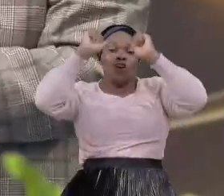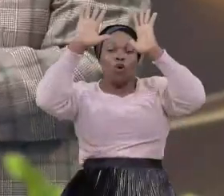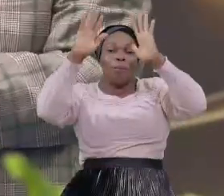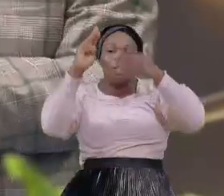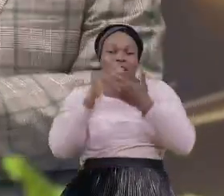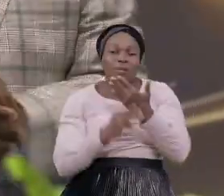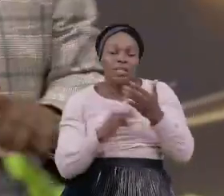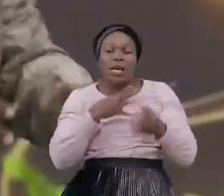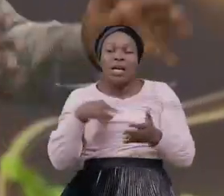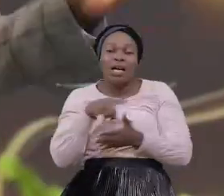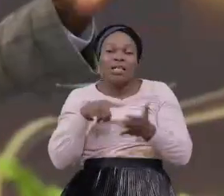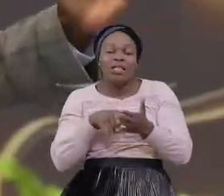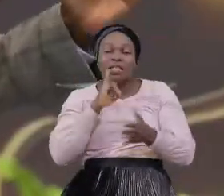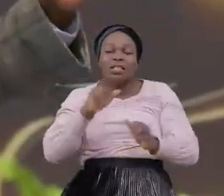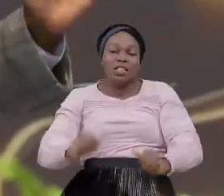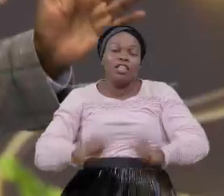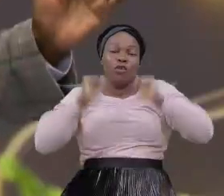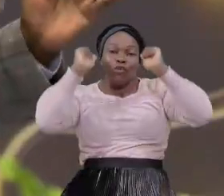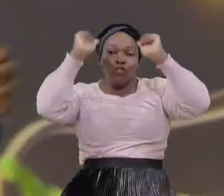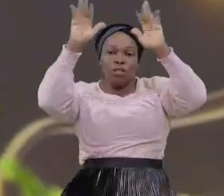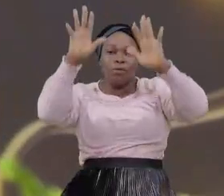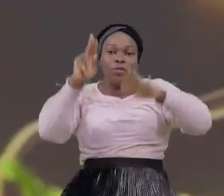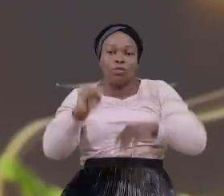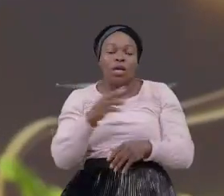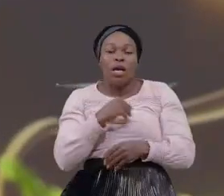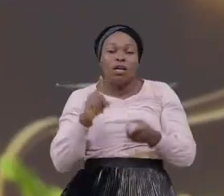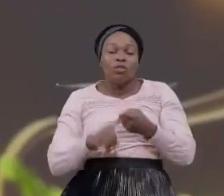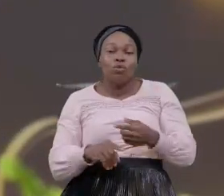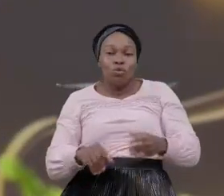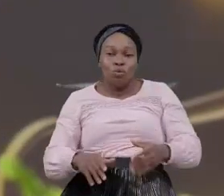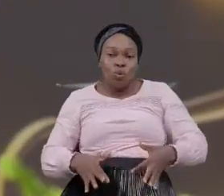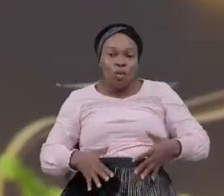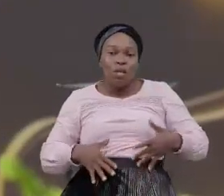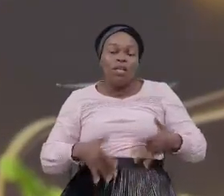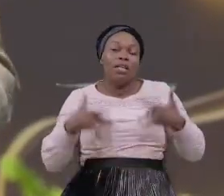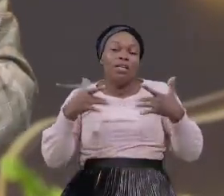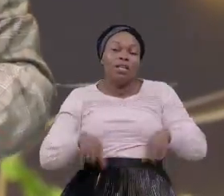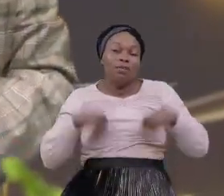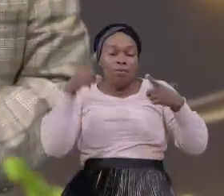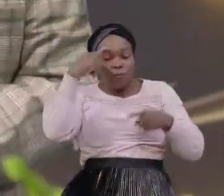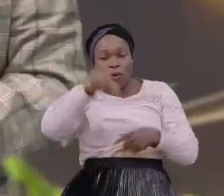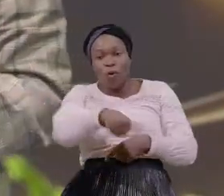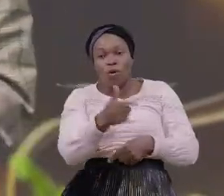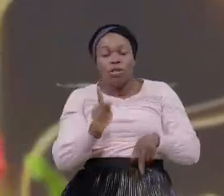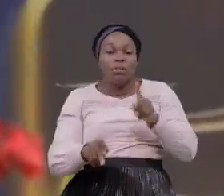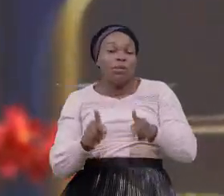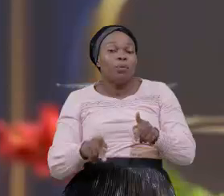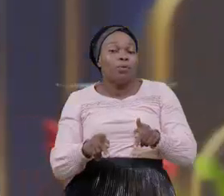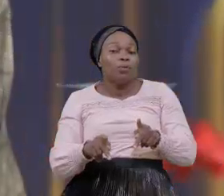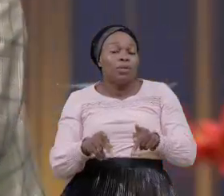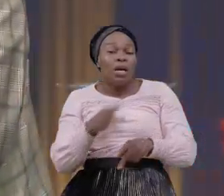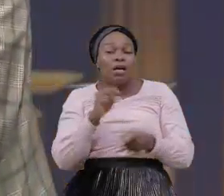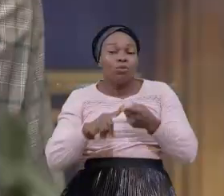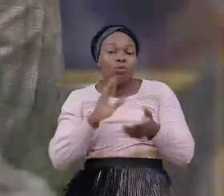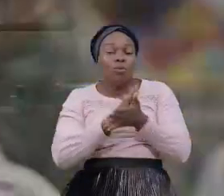a consecration. We're going to live for others, and you become a new vessel